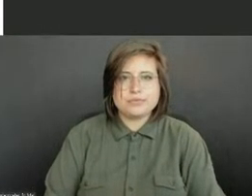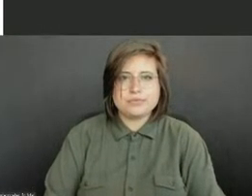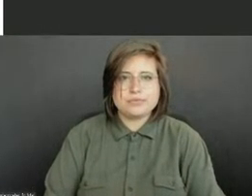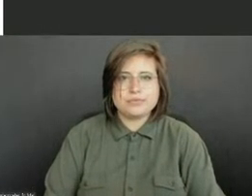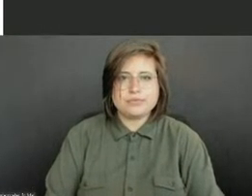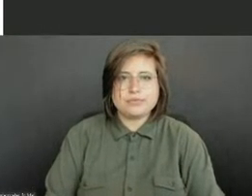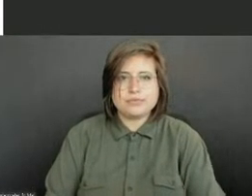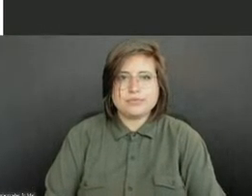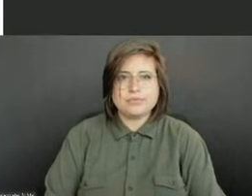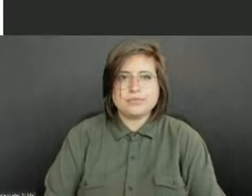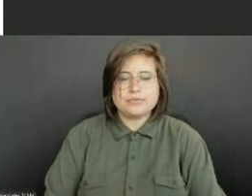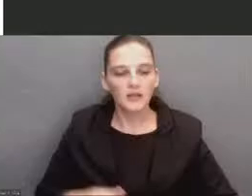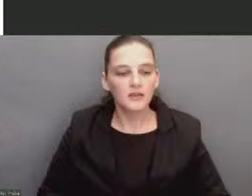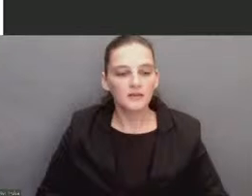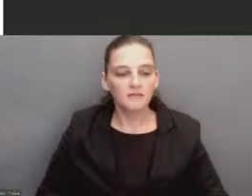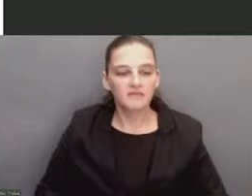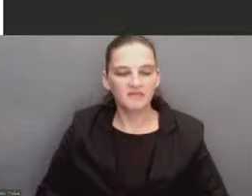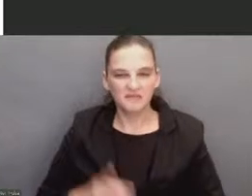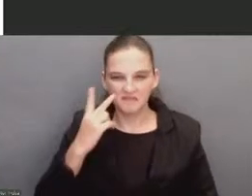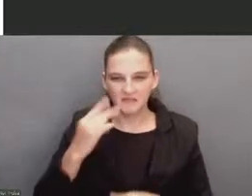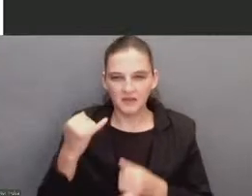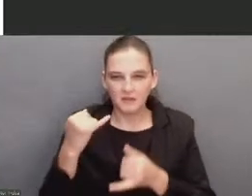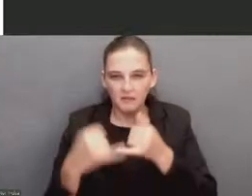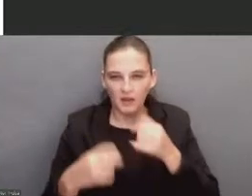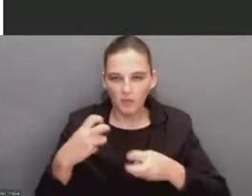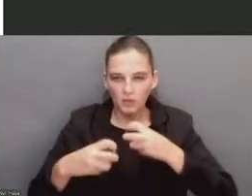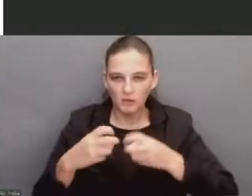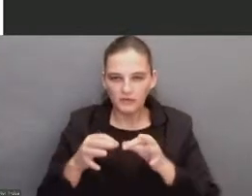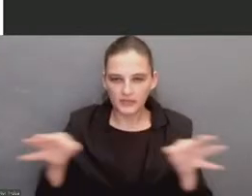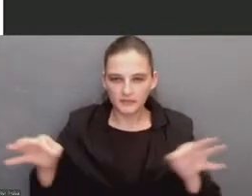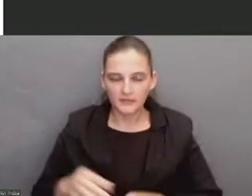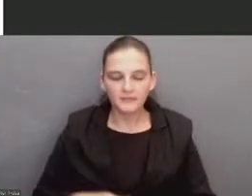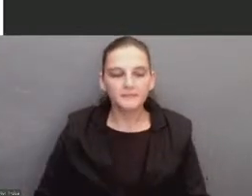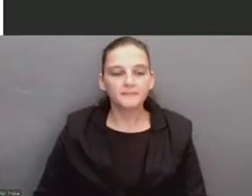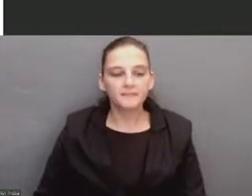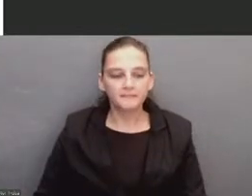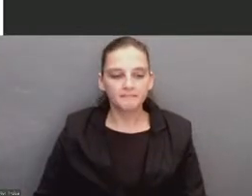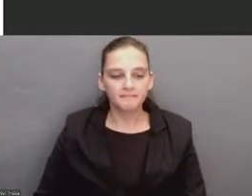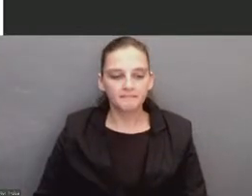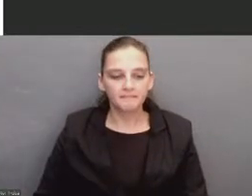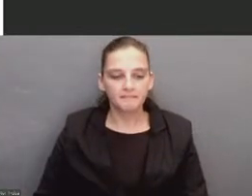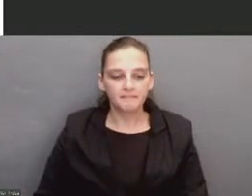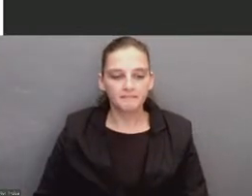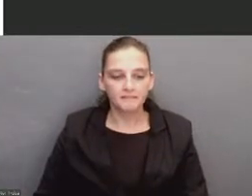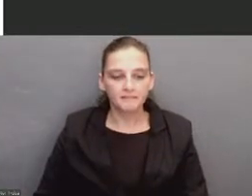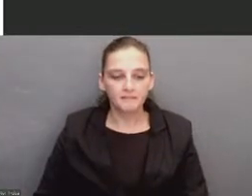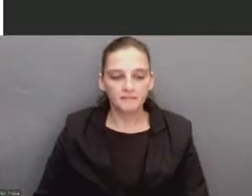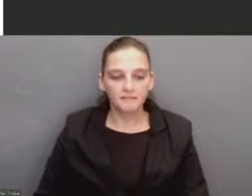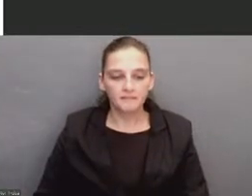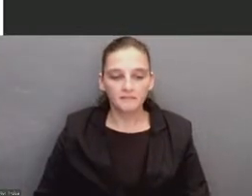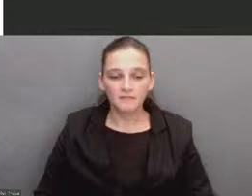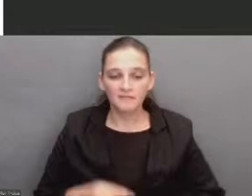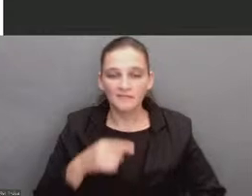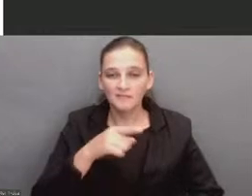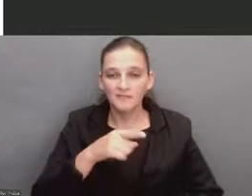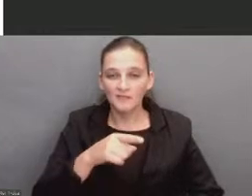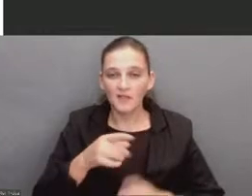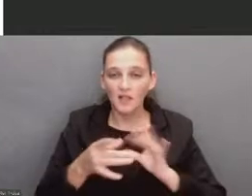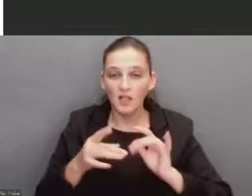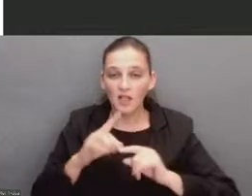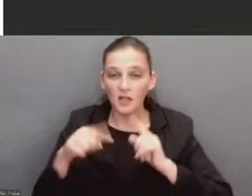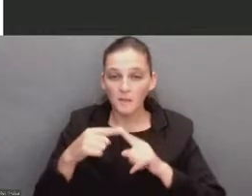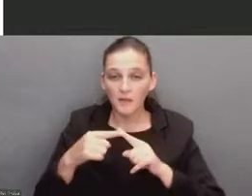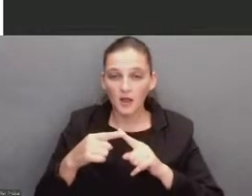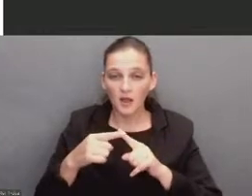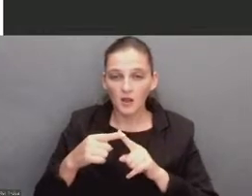the final problem statement is this really goes to the culture of public health. And I